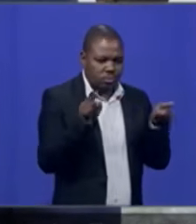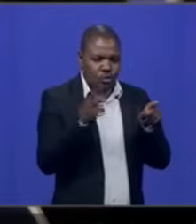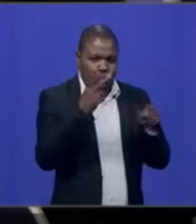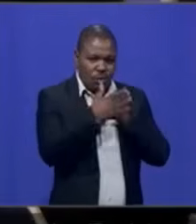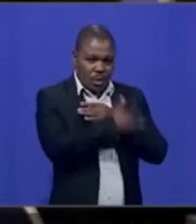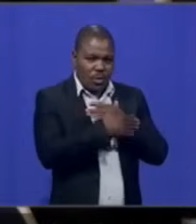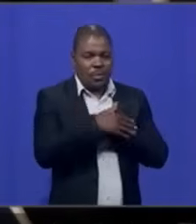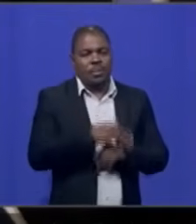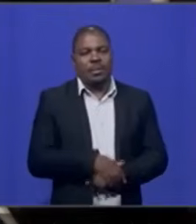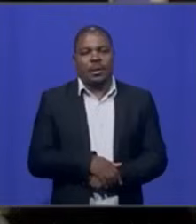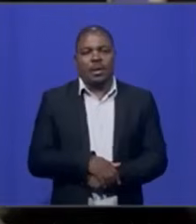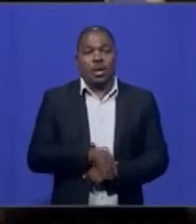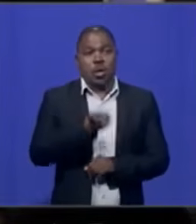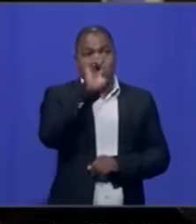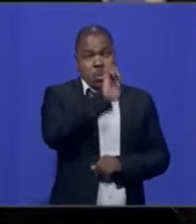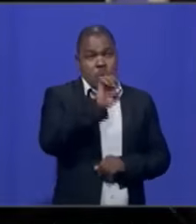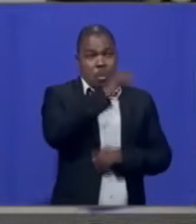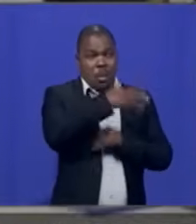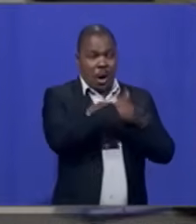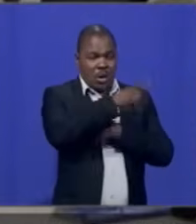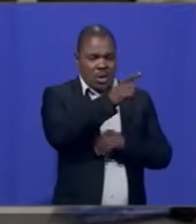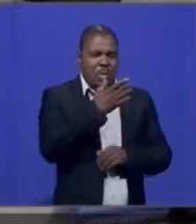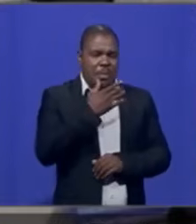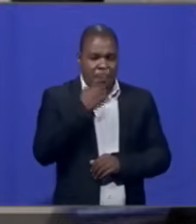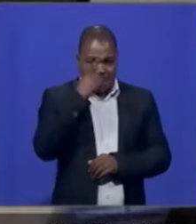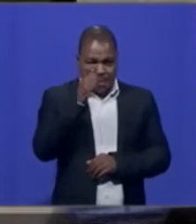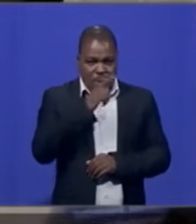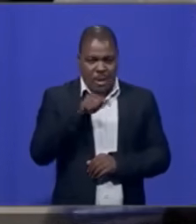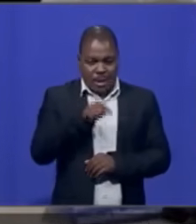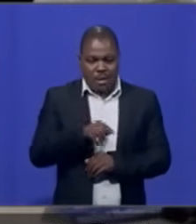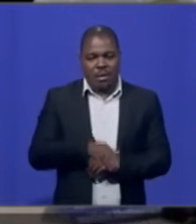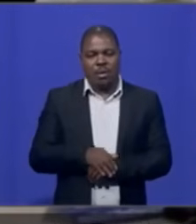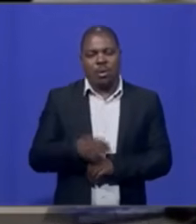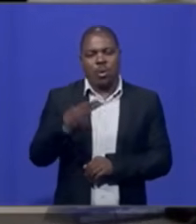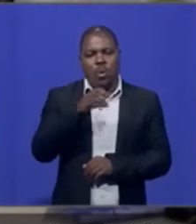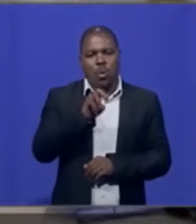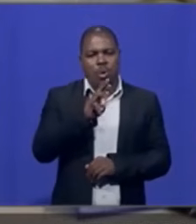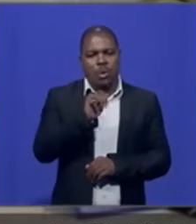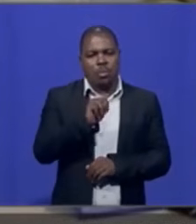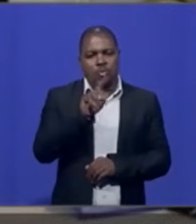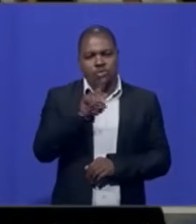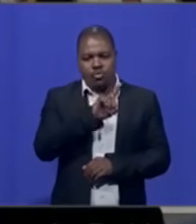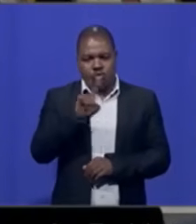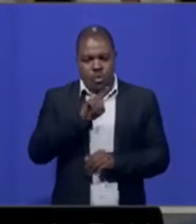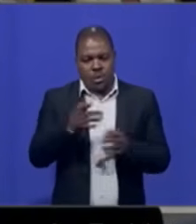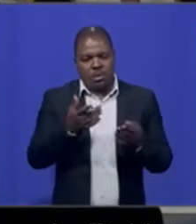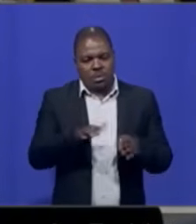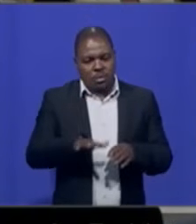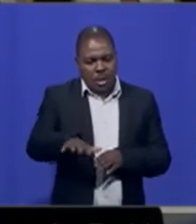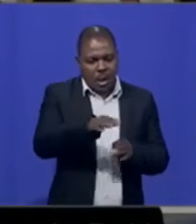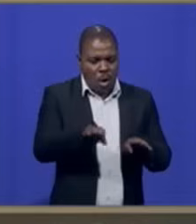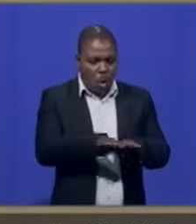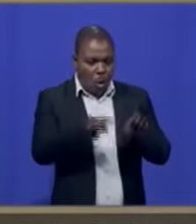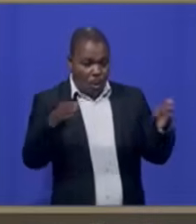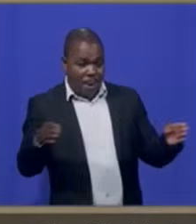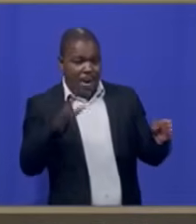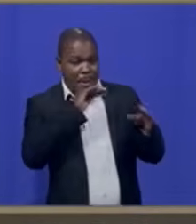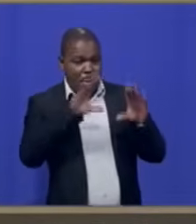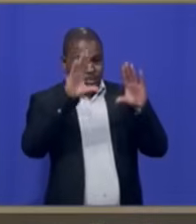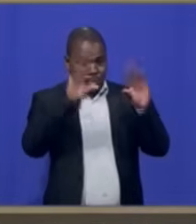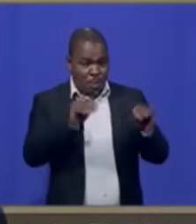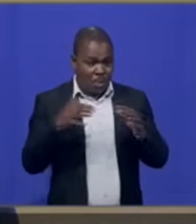entire globe. Dinaha tsa Europa di na le maikutlo a hore ho bulwa hape ha motjhoporo wa Hormuz ho ke ke a fedisa ditlhaselo tsena. And it's why we